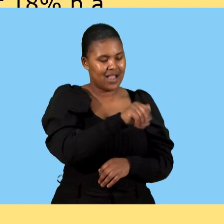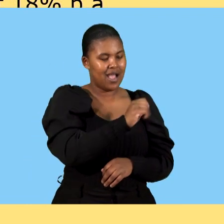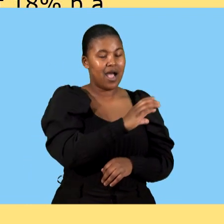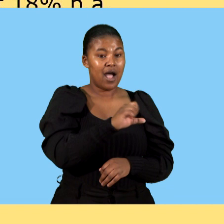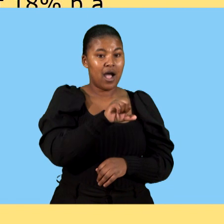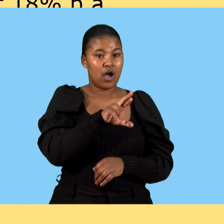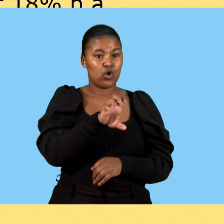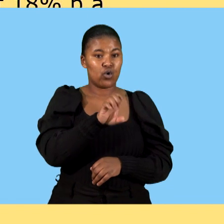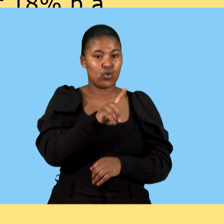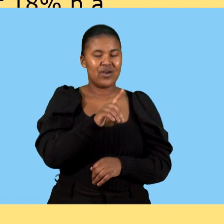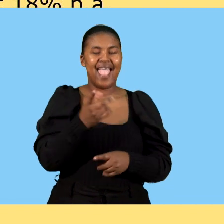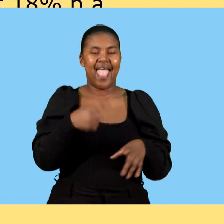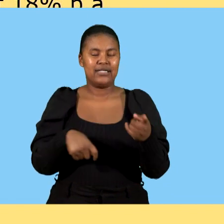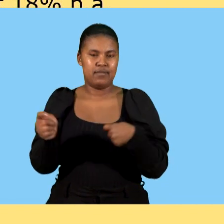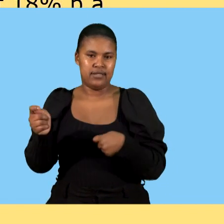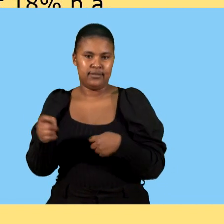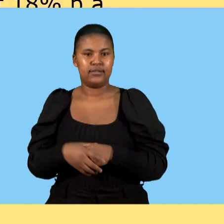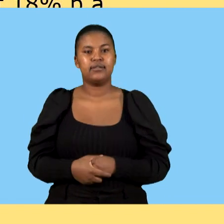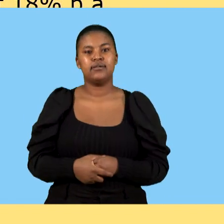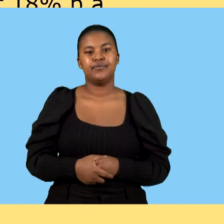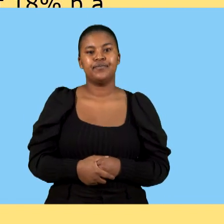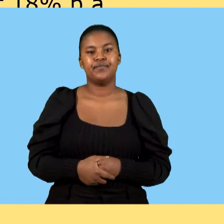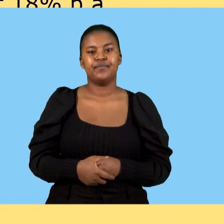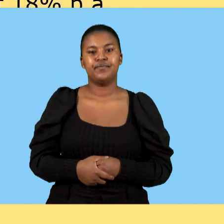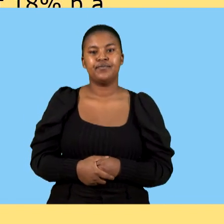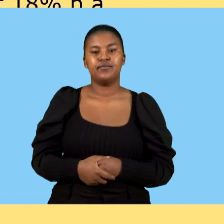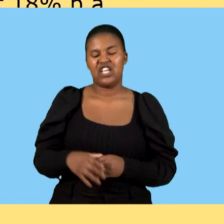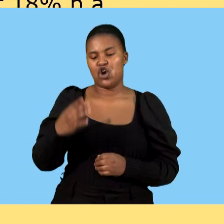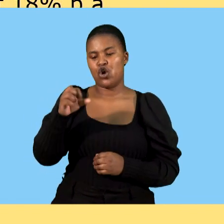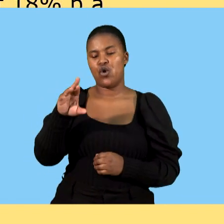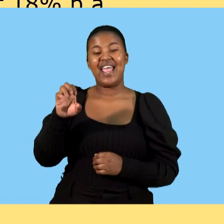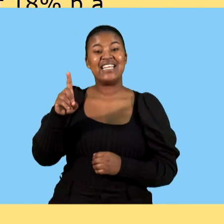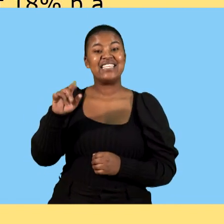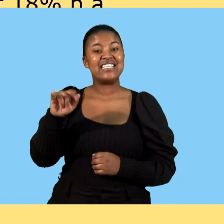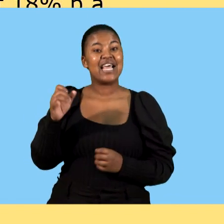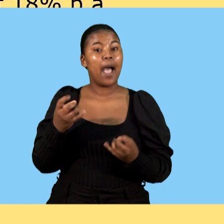expense. And I'll say here accrued expense is credited